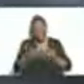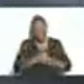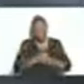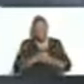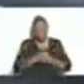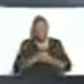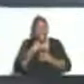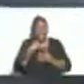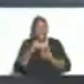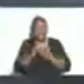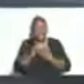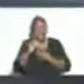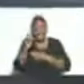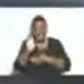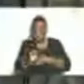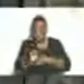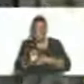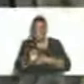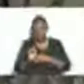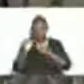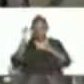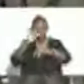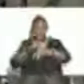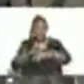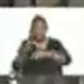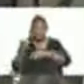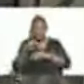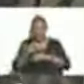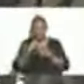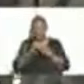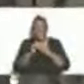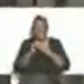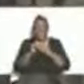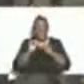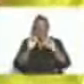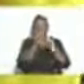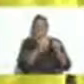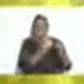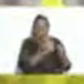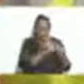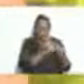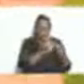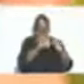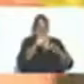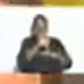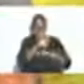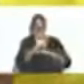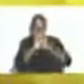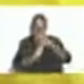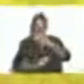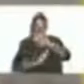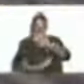though, as shortly after ZNS News arrived, the Unregulated Communities Action Task Force, comprised of Immigration, the Defense